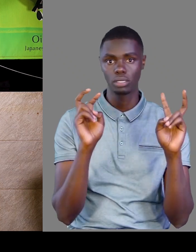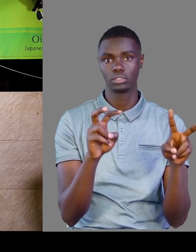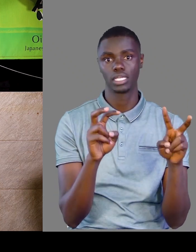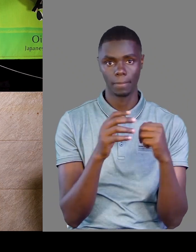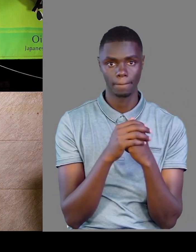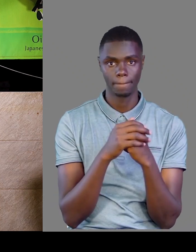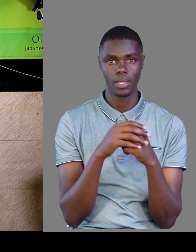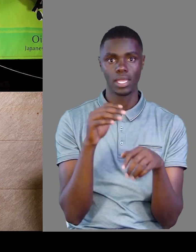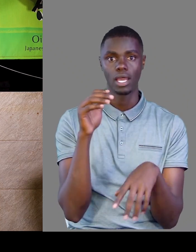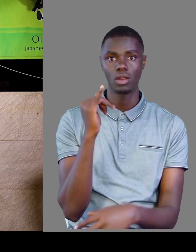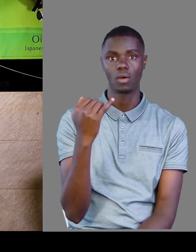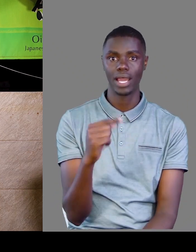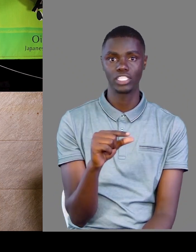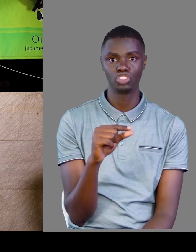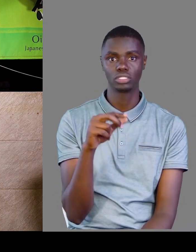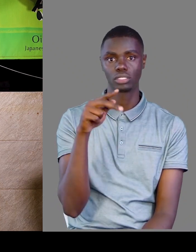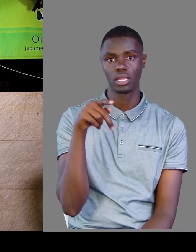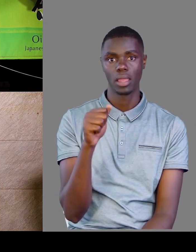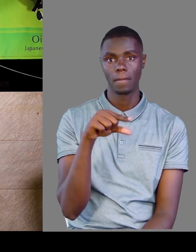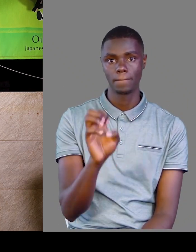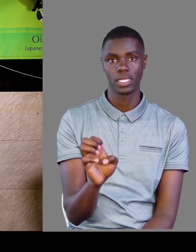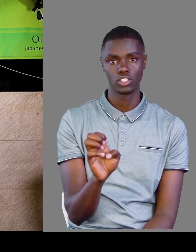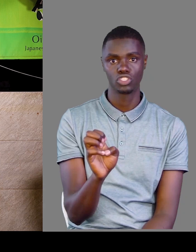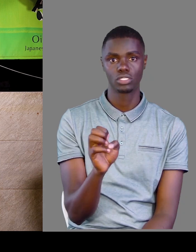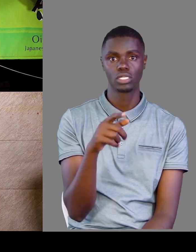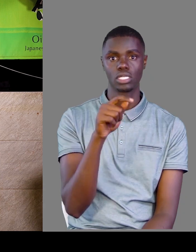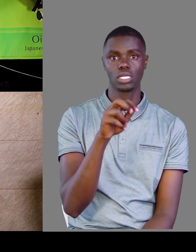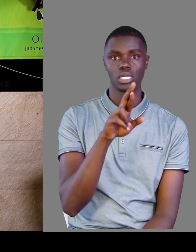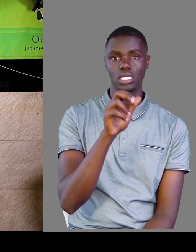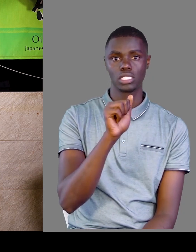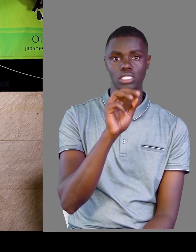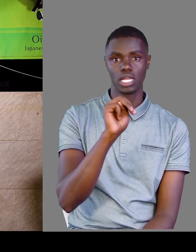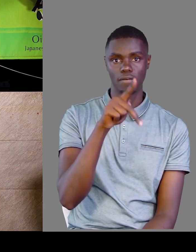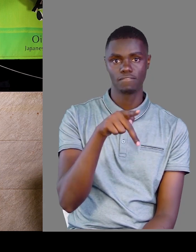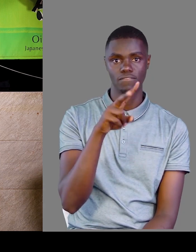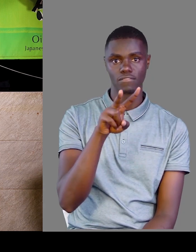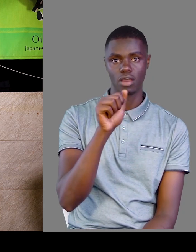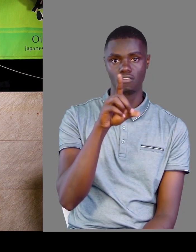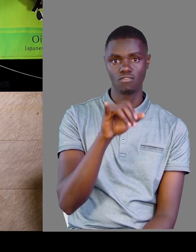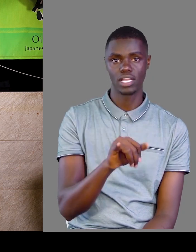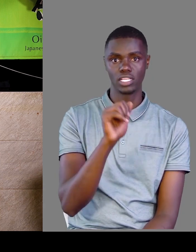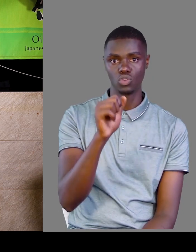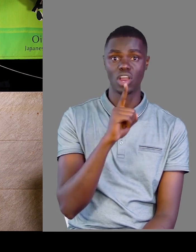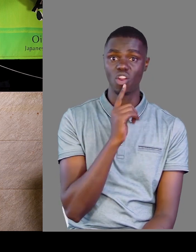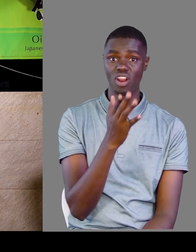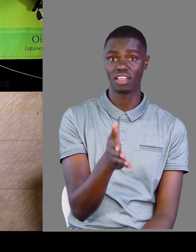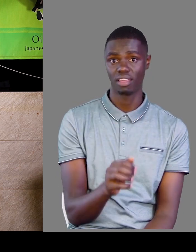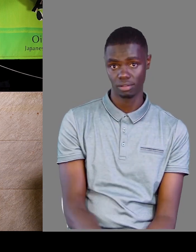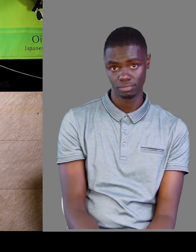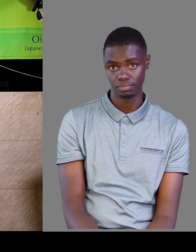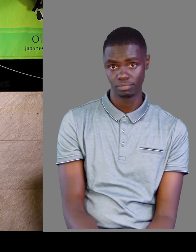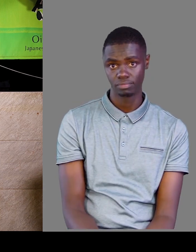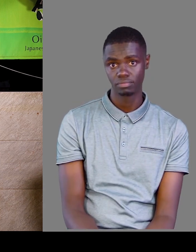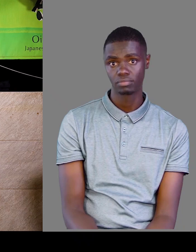You can check them out at our Instagram page, Trakfadi, and then you can order there